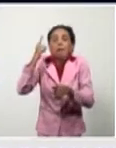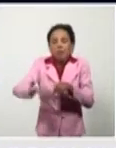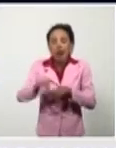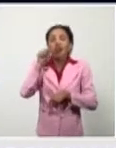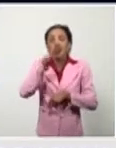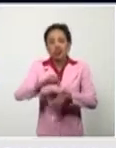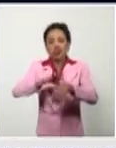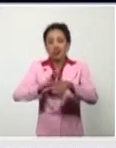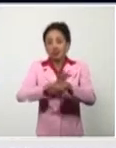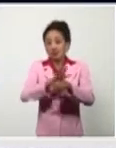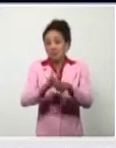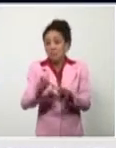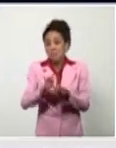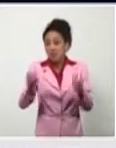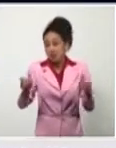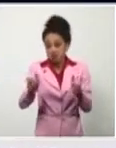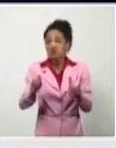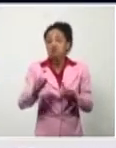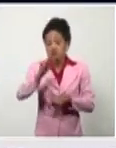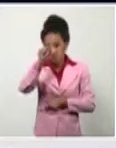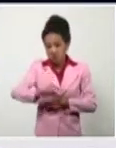asymptomatic cases.